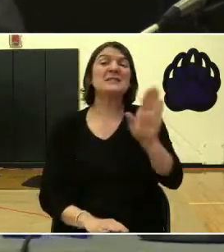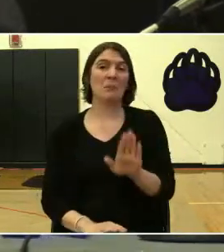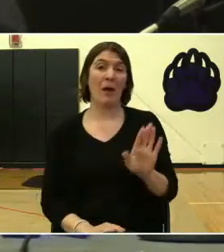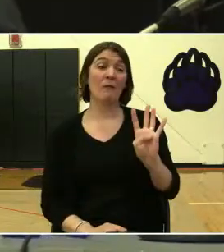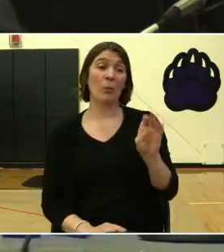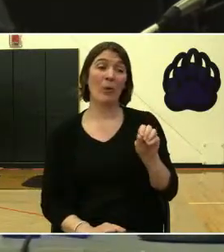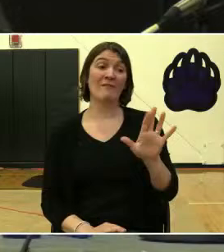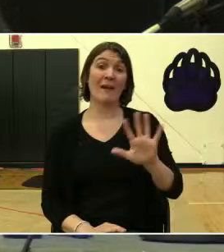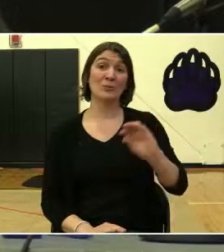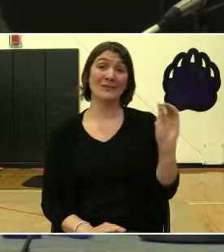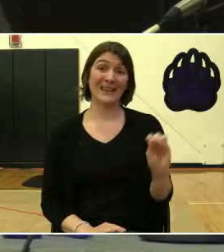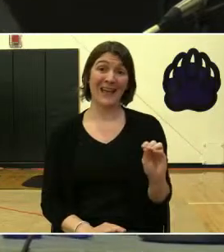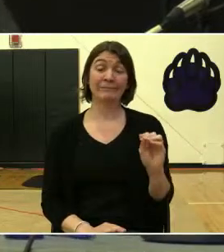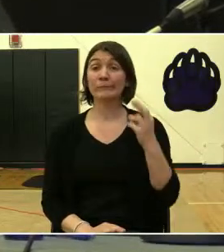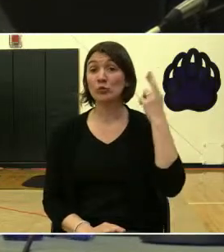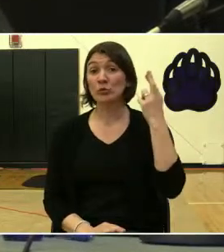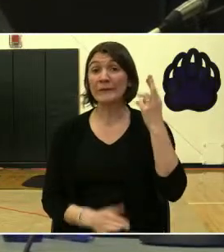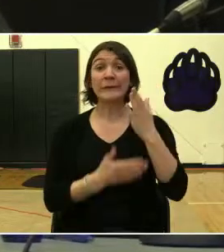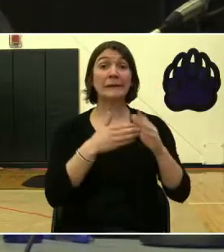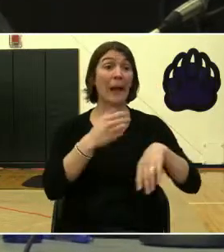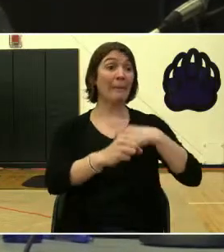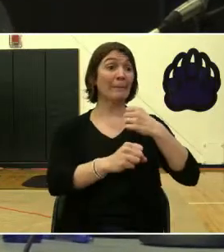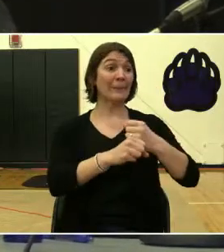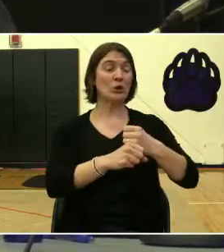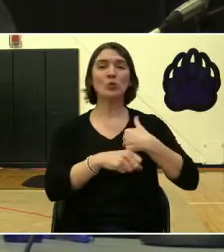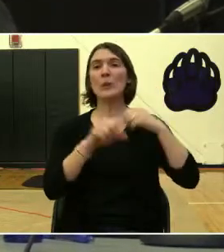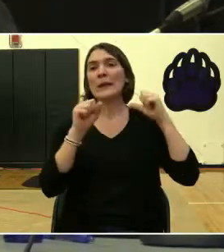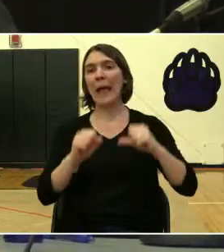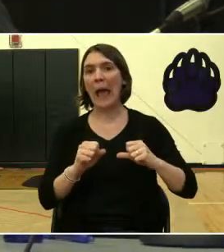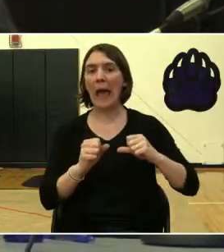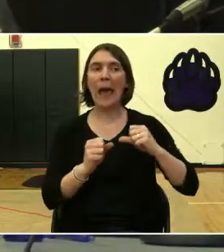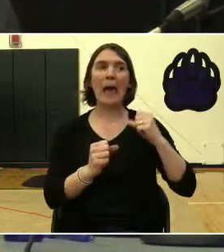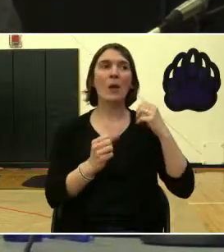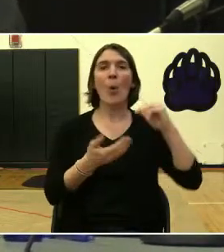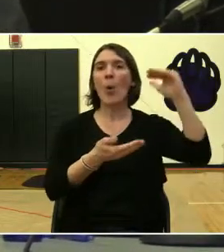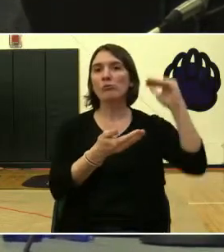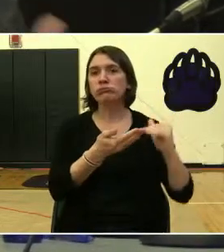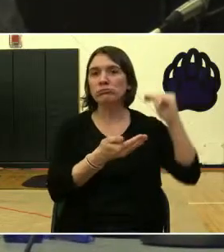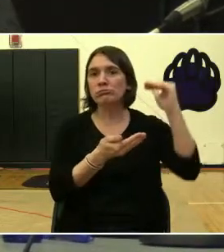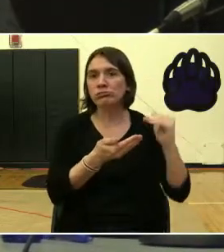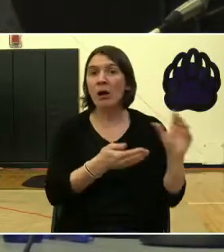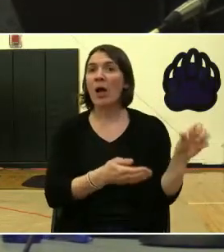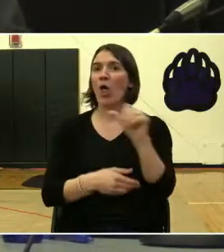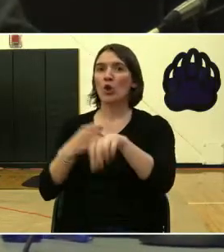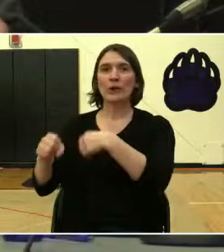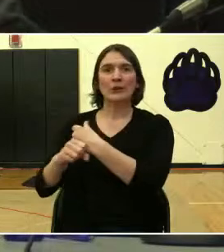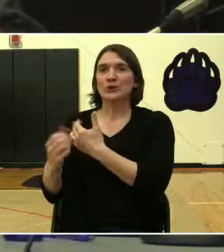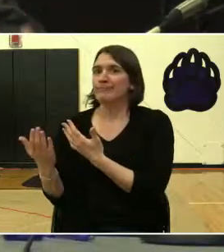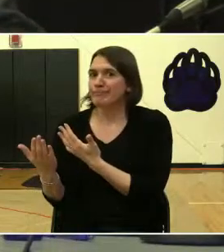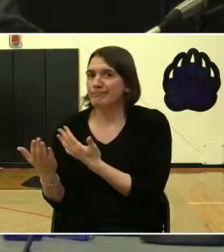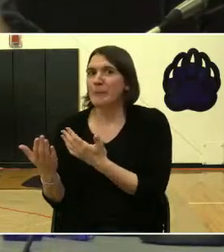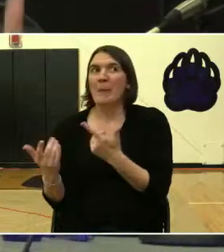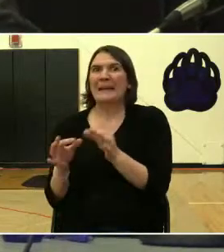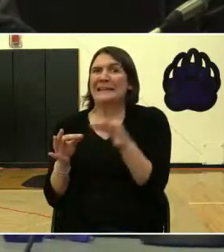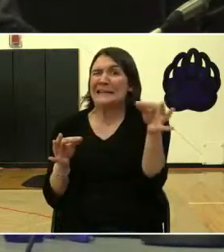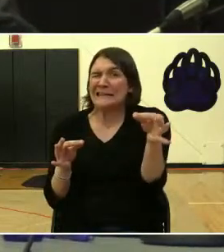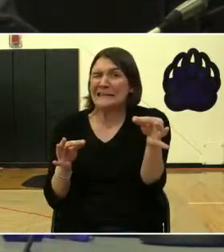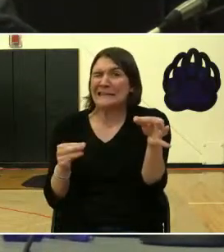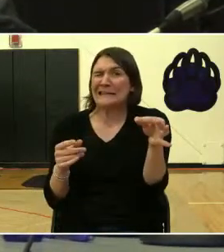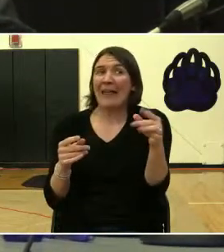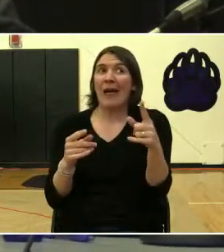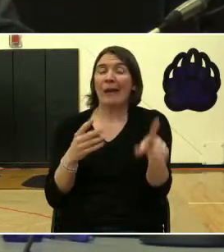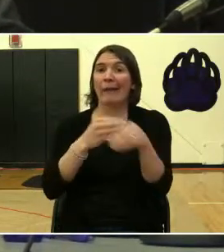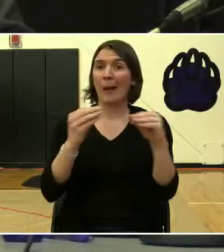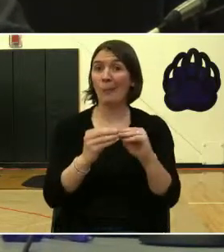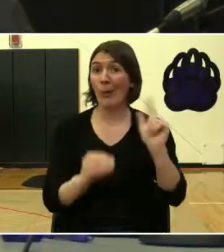out and part of that is like some years we're able to address some things and other years we we defer it and we we keep the